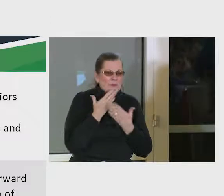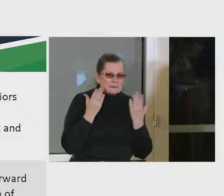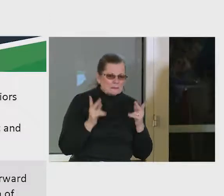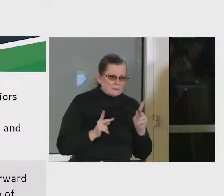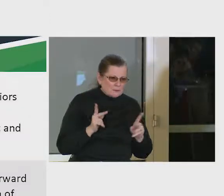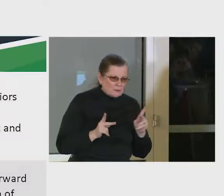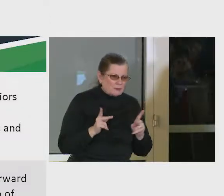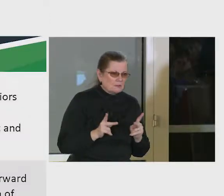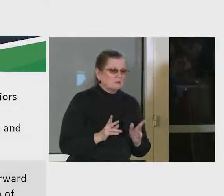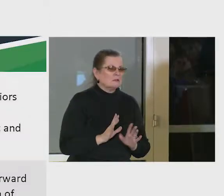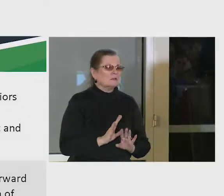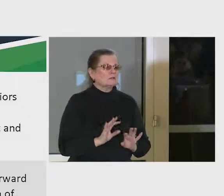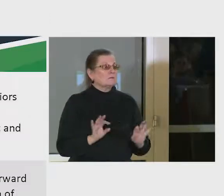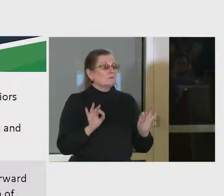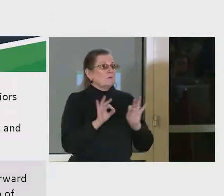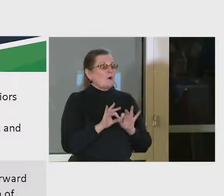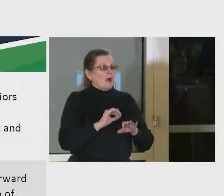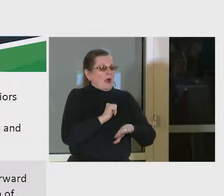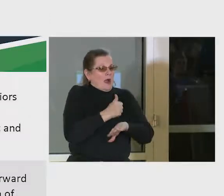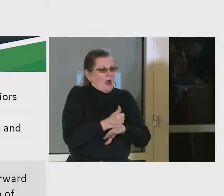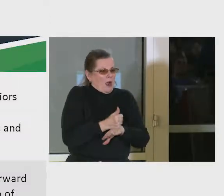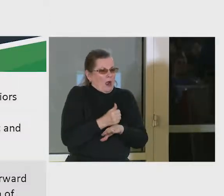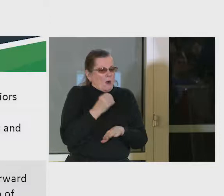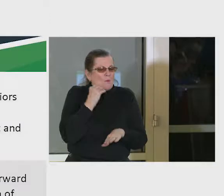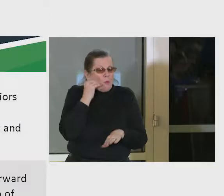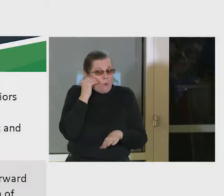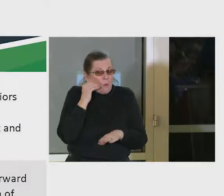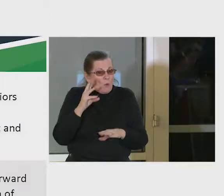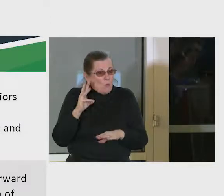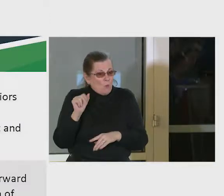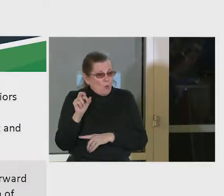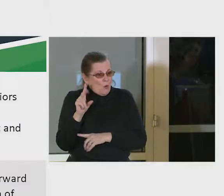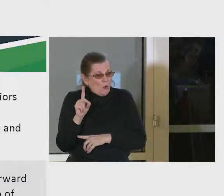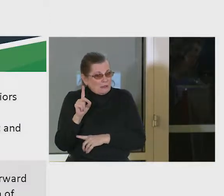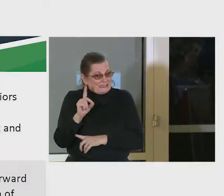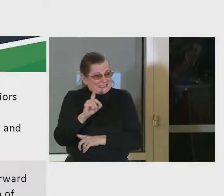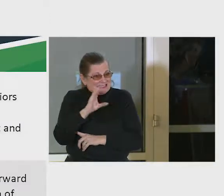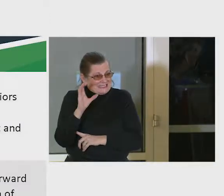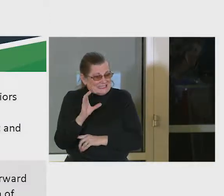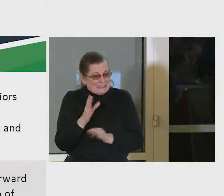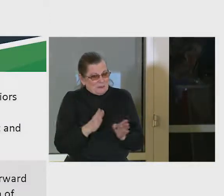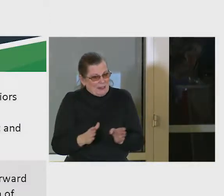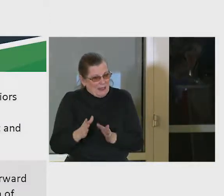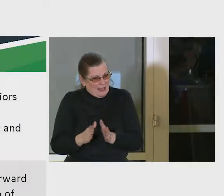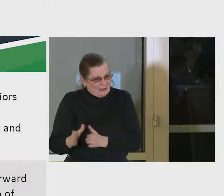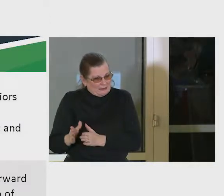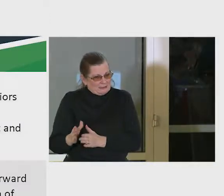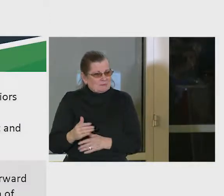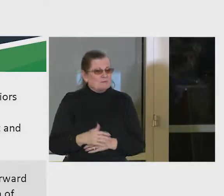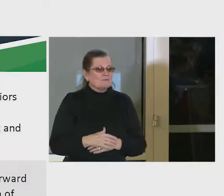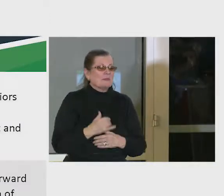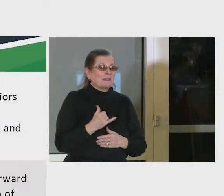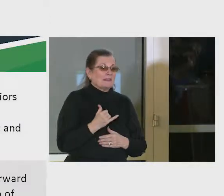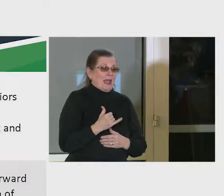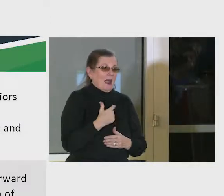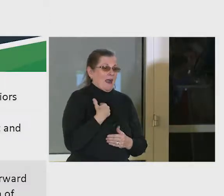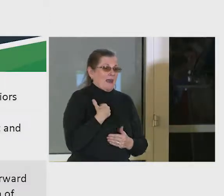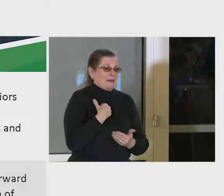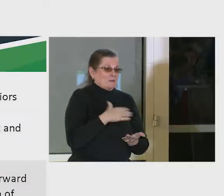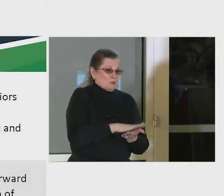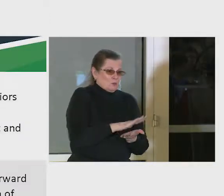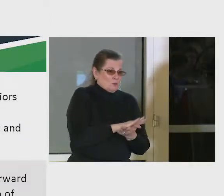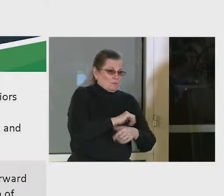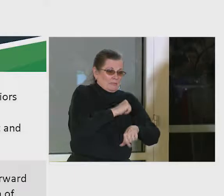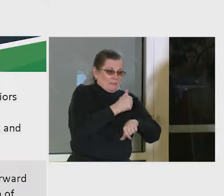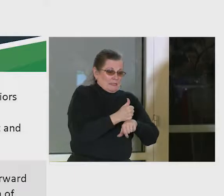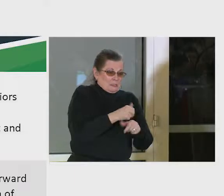the implementation of our Homeward DC plan. $7.4 million increase in school-based nursing and mental health services. And you